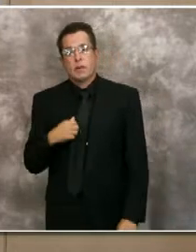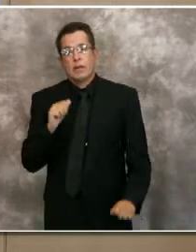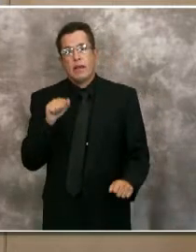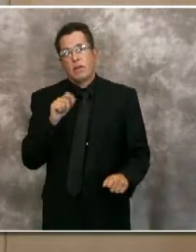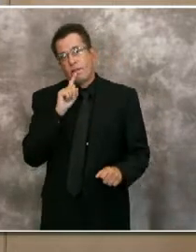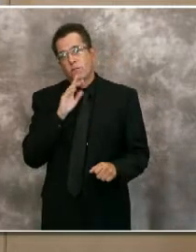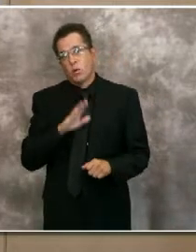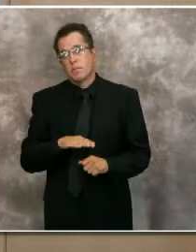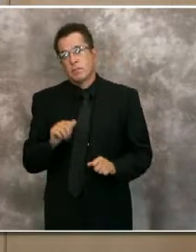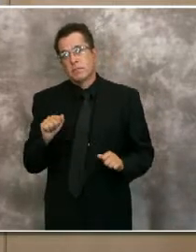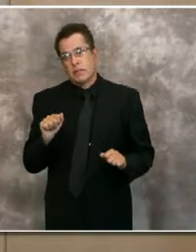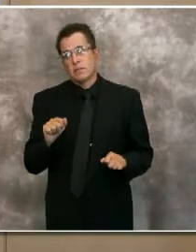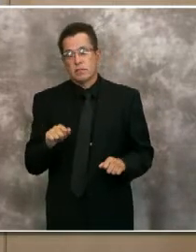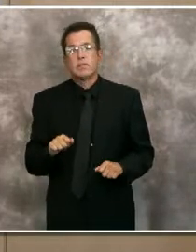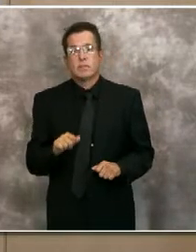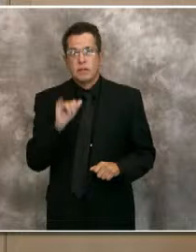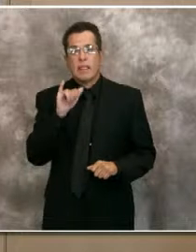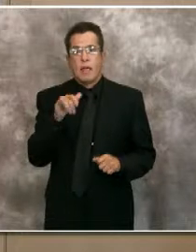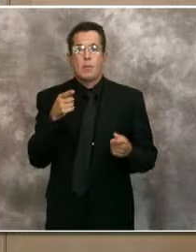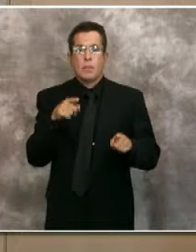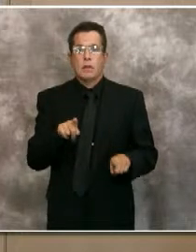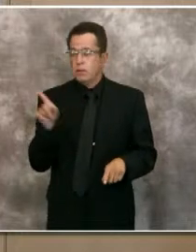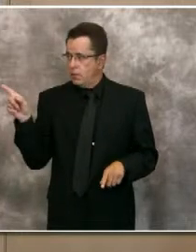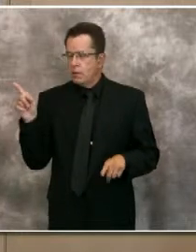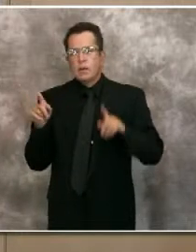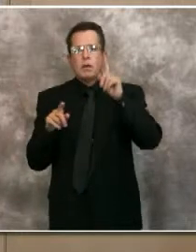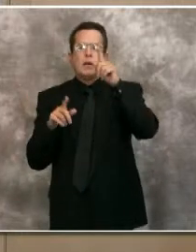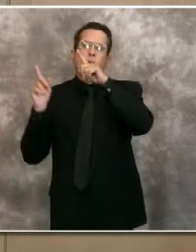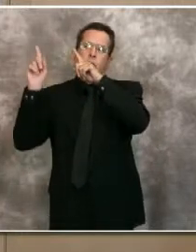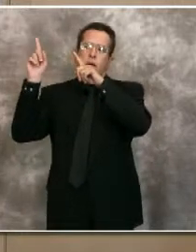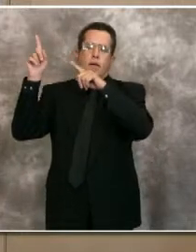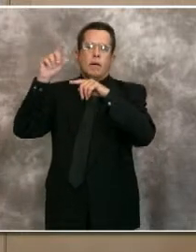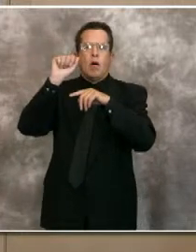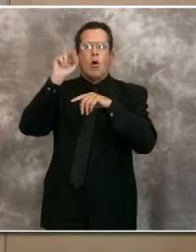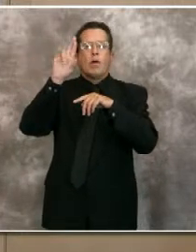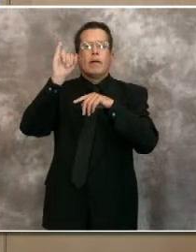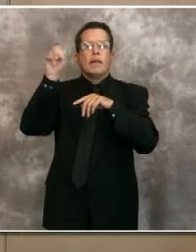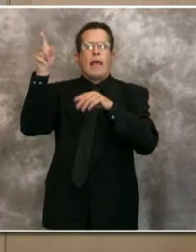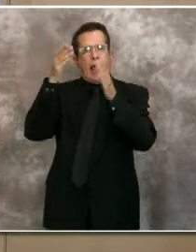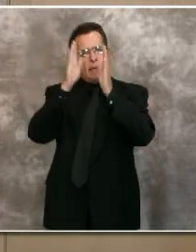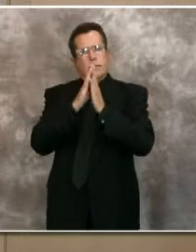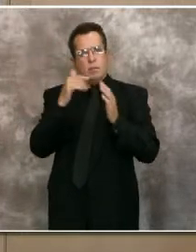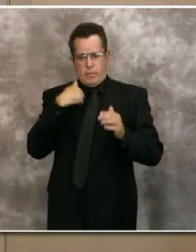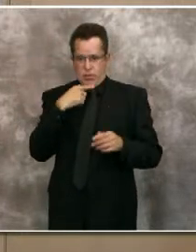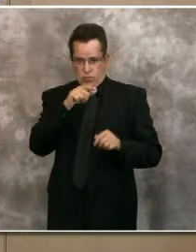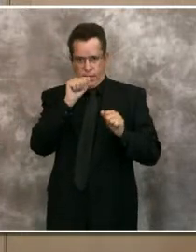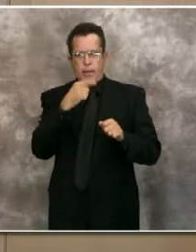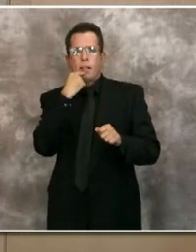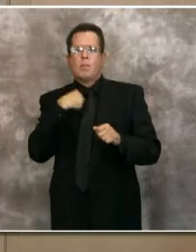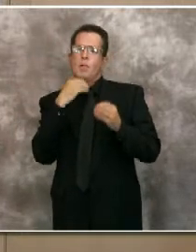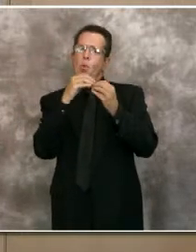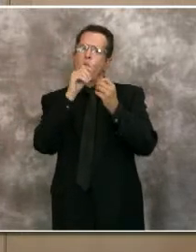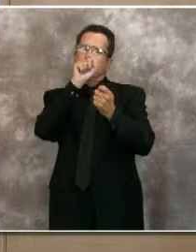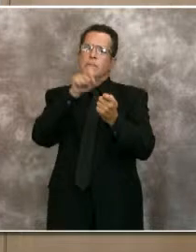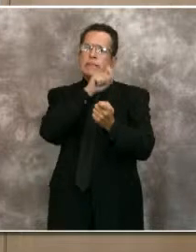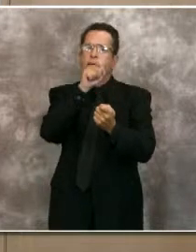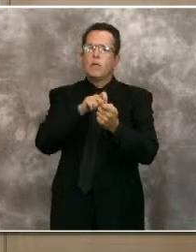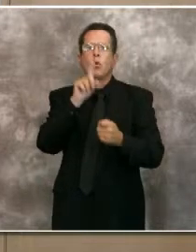Okay. Can you be any more specific? Can you give us a location, the specific